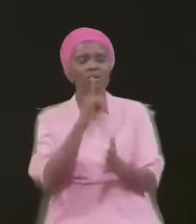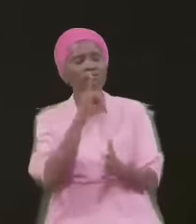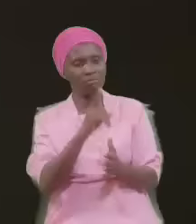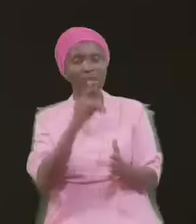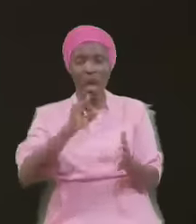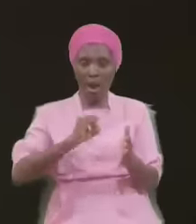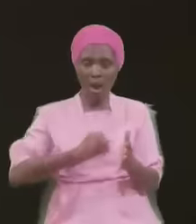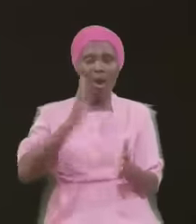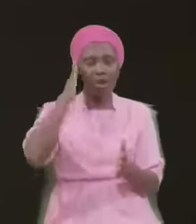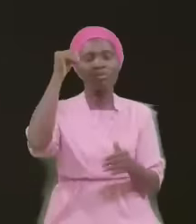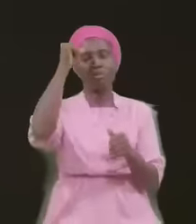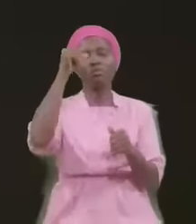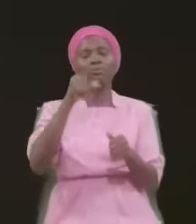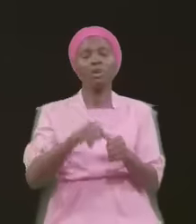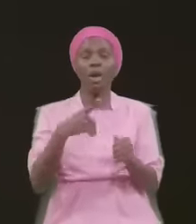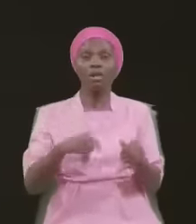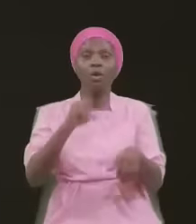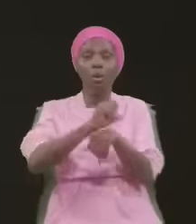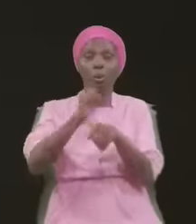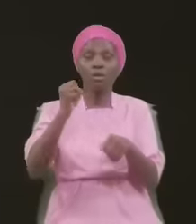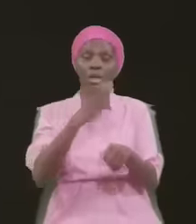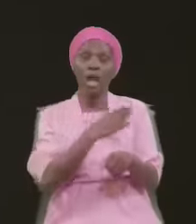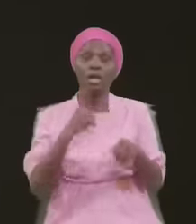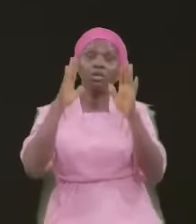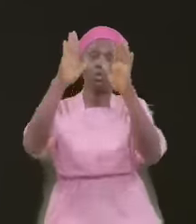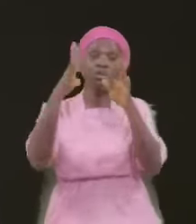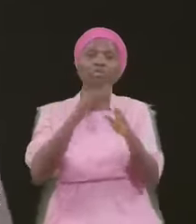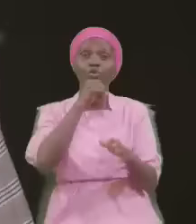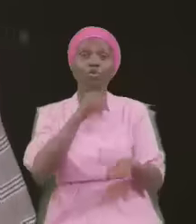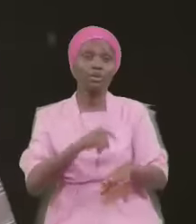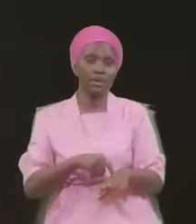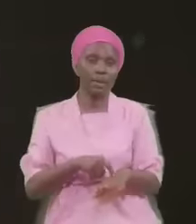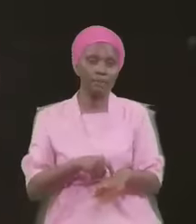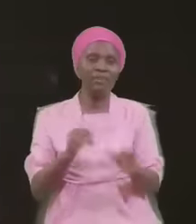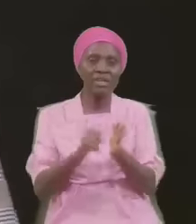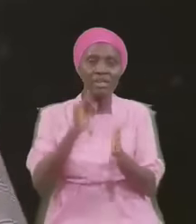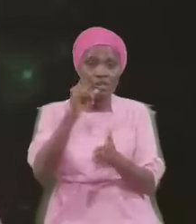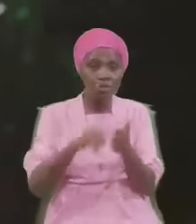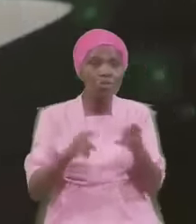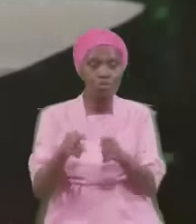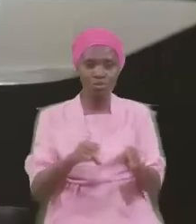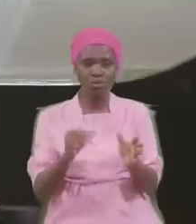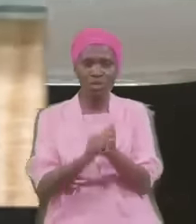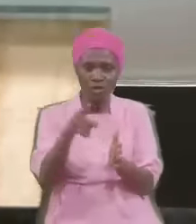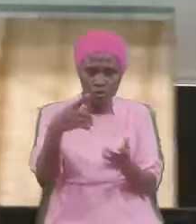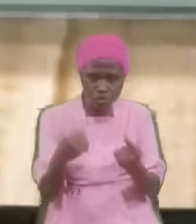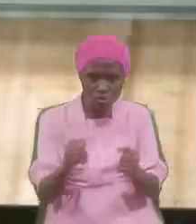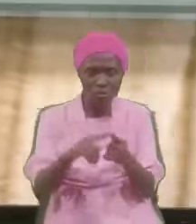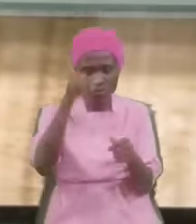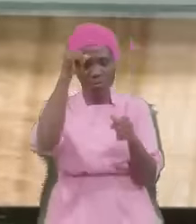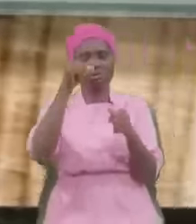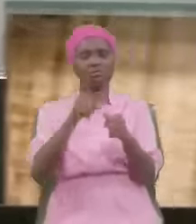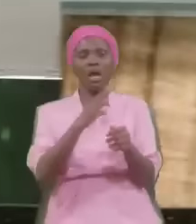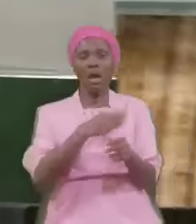will remember the words, the wonders of old. That's what you do. You recollect. You